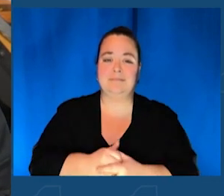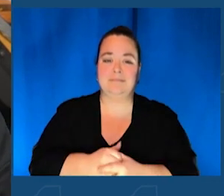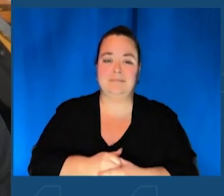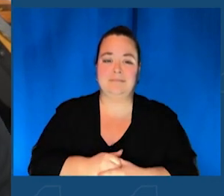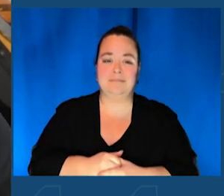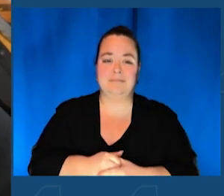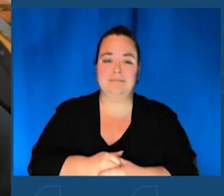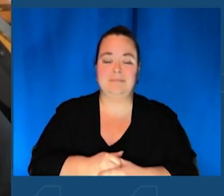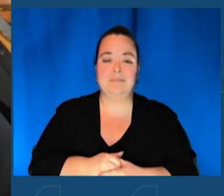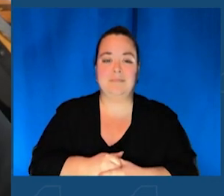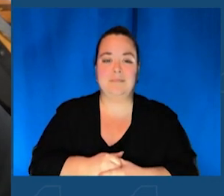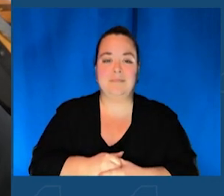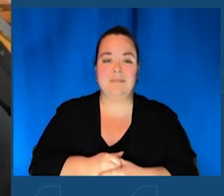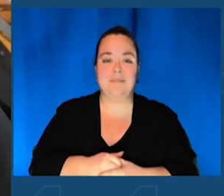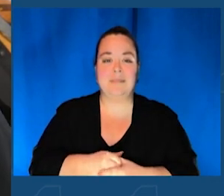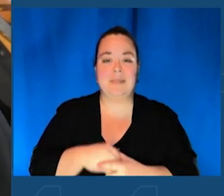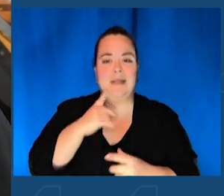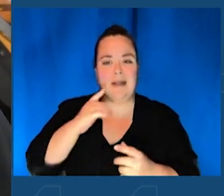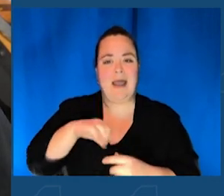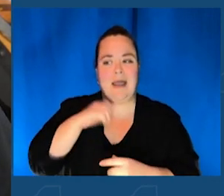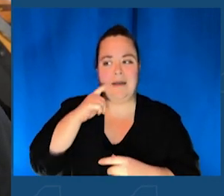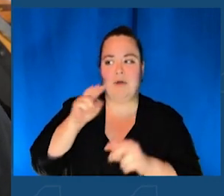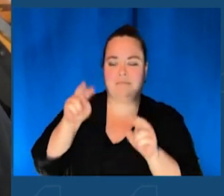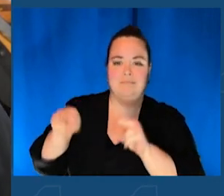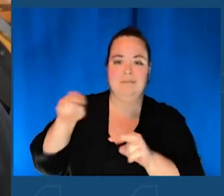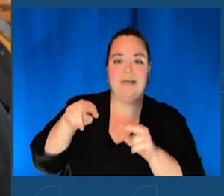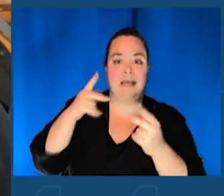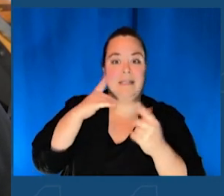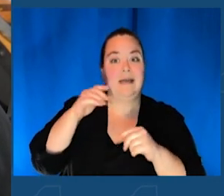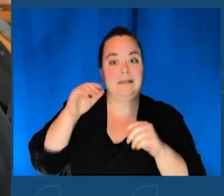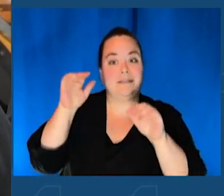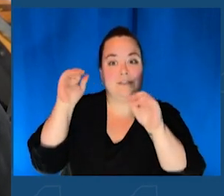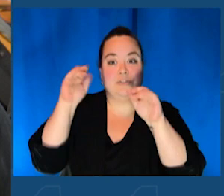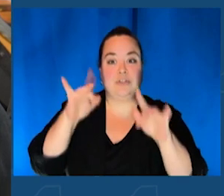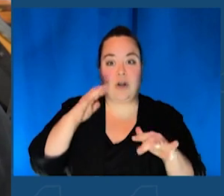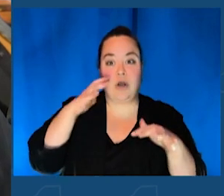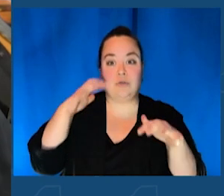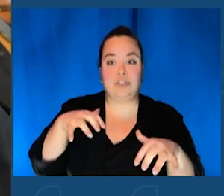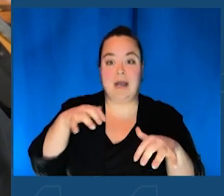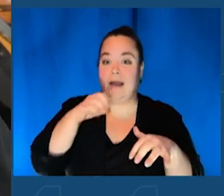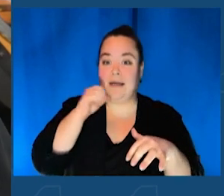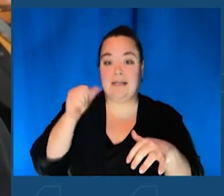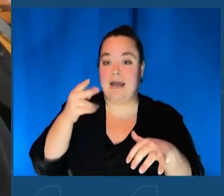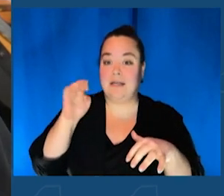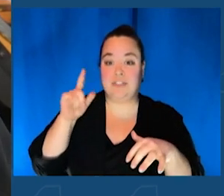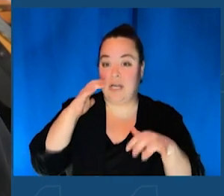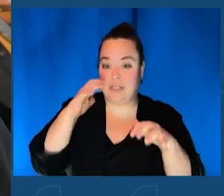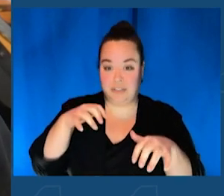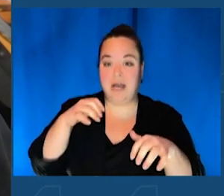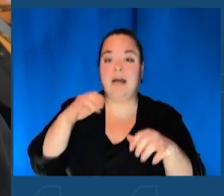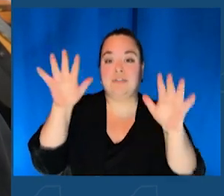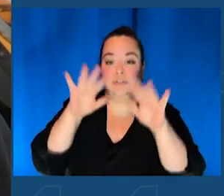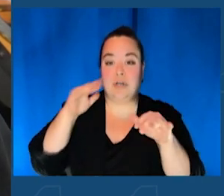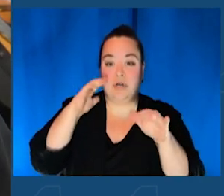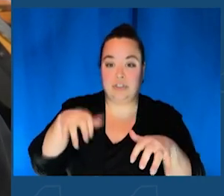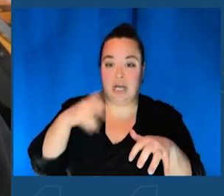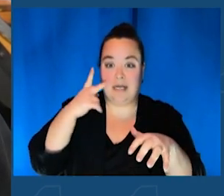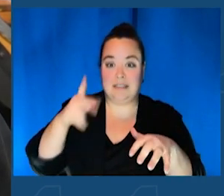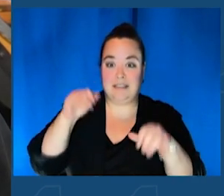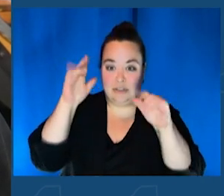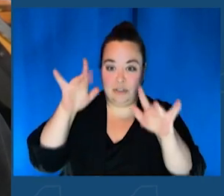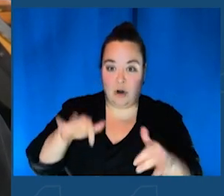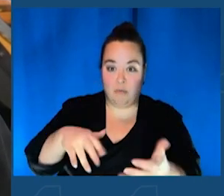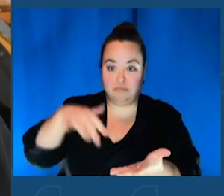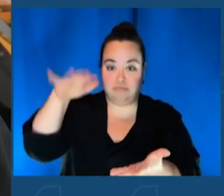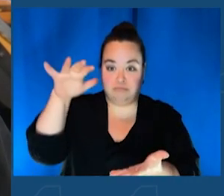I'd probably be accurate in saying they're a little bit snow shocked instead of shell shocked, seeing the volume of snow here, but I'm sure you got some great stories to